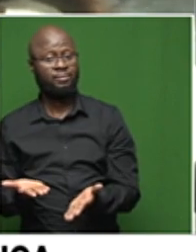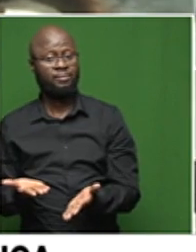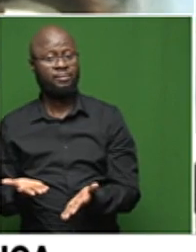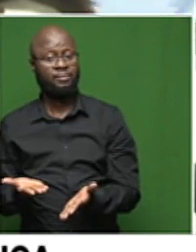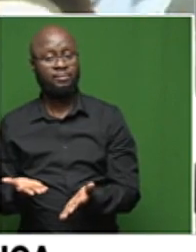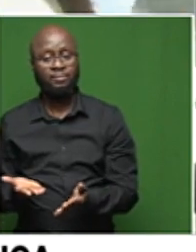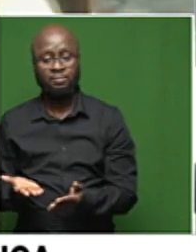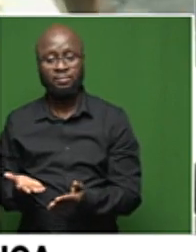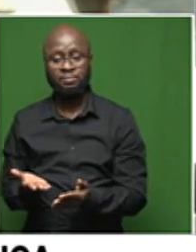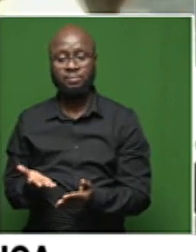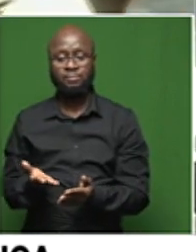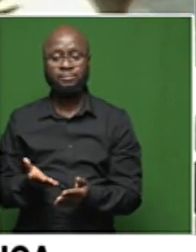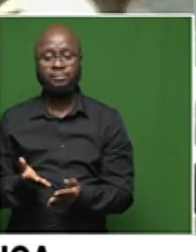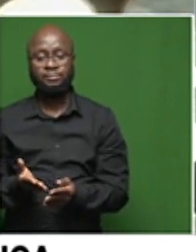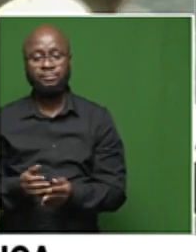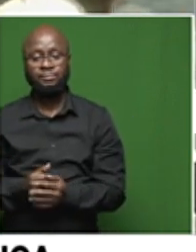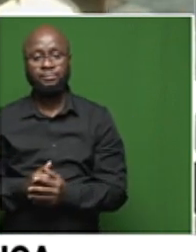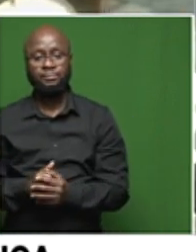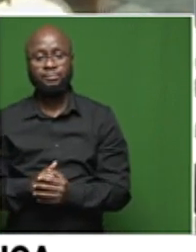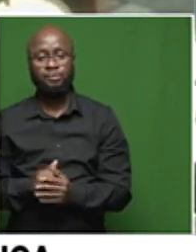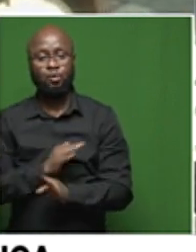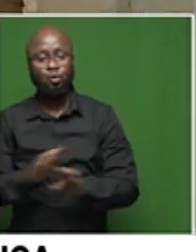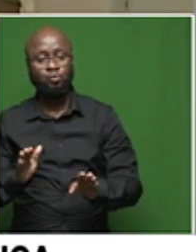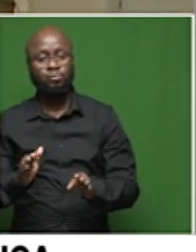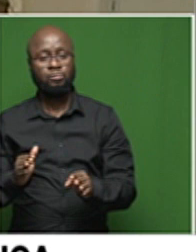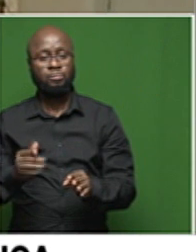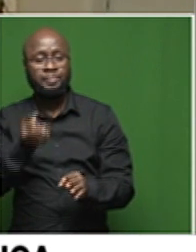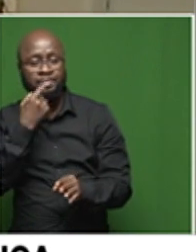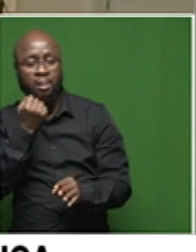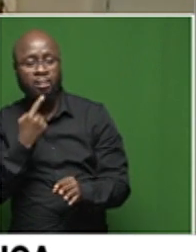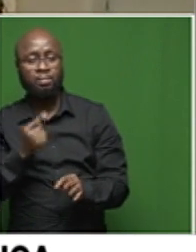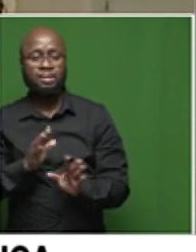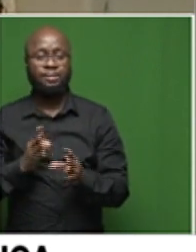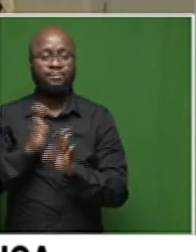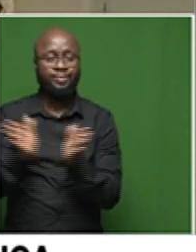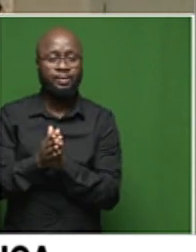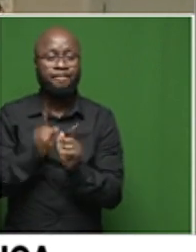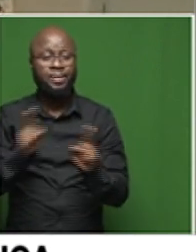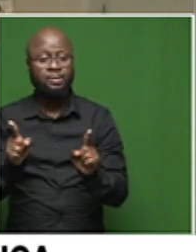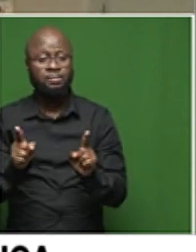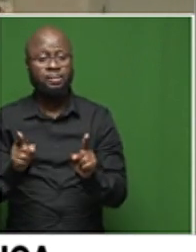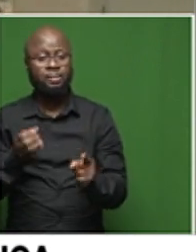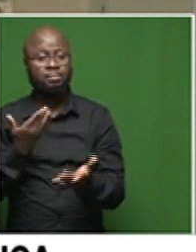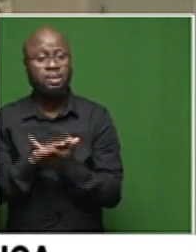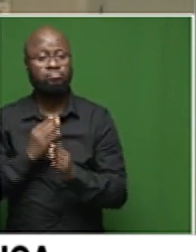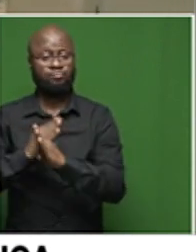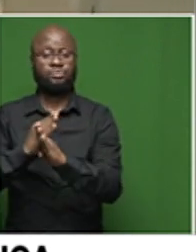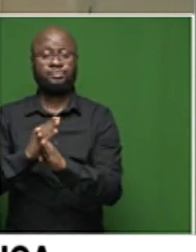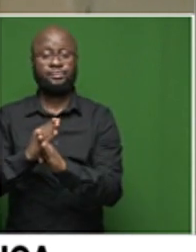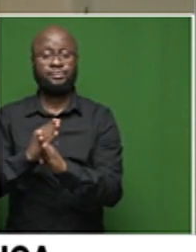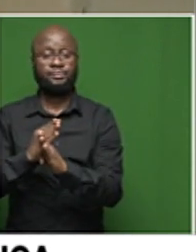and not to taking those medication and all that. Mm-hmm. But if you can prevent, and